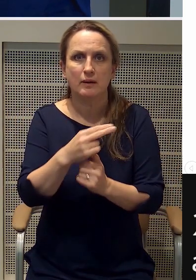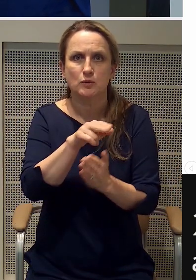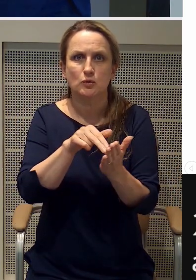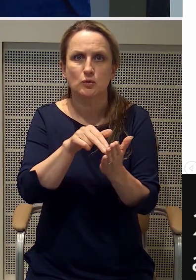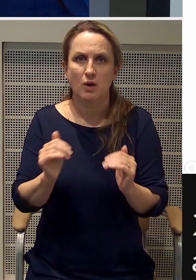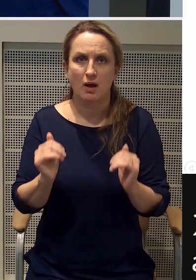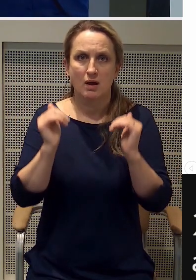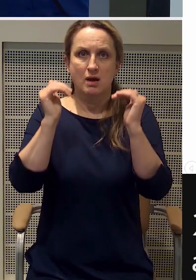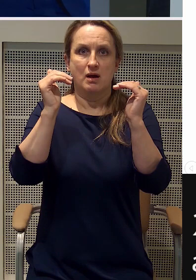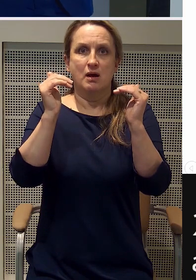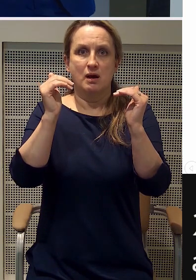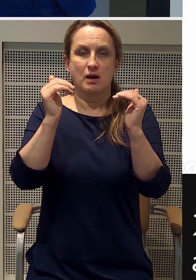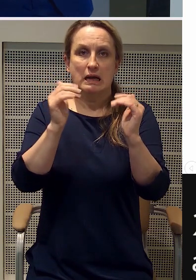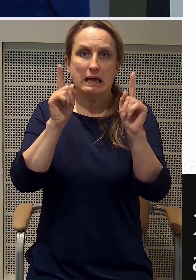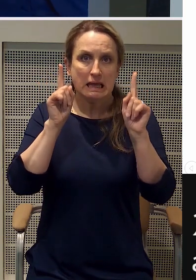lot.